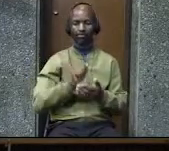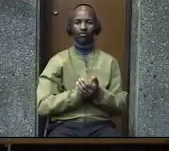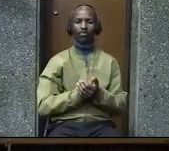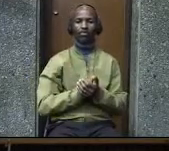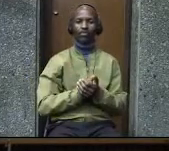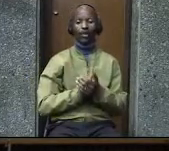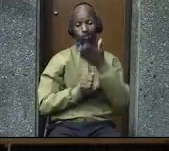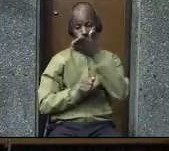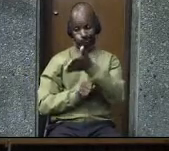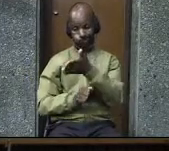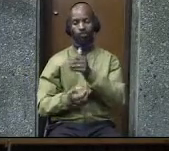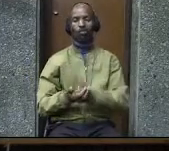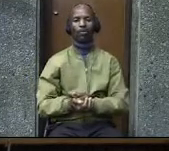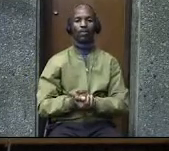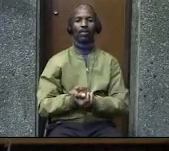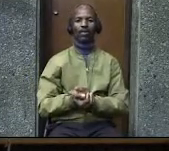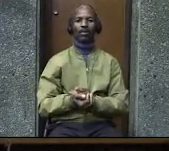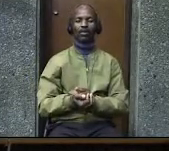There you are.